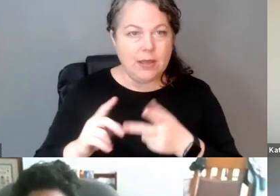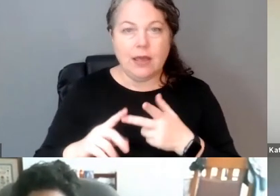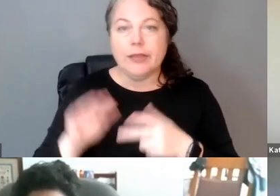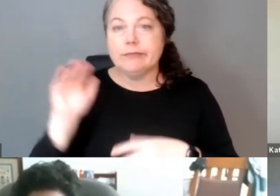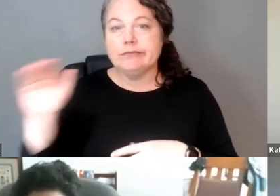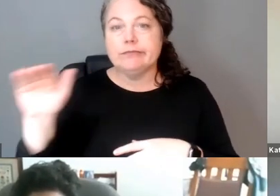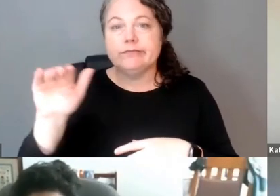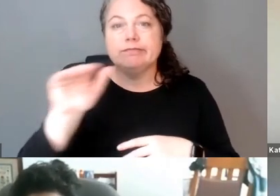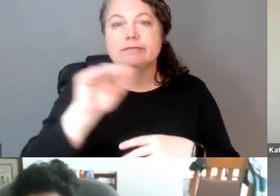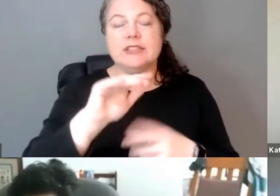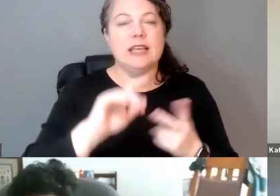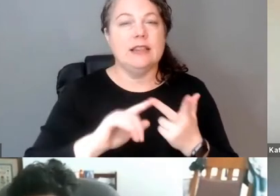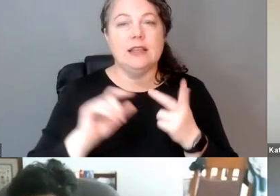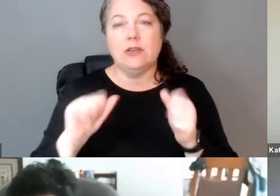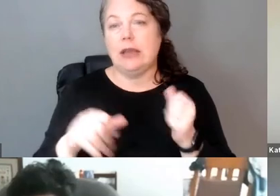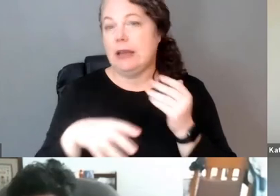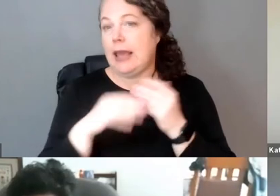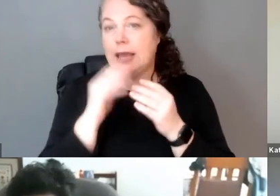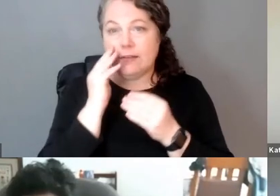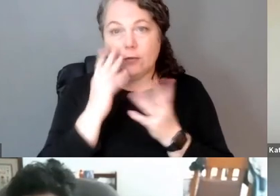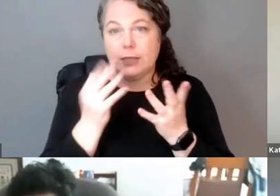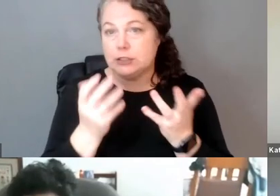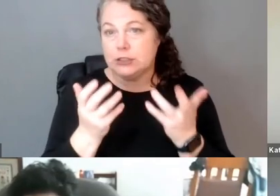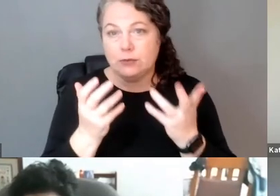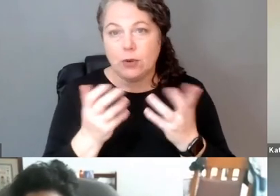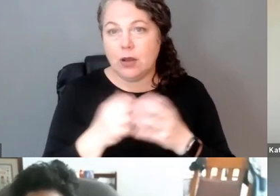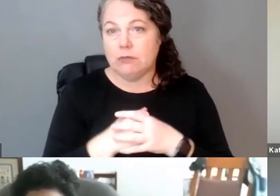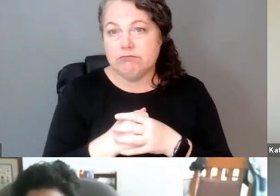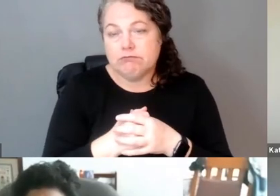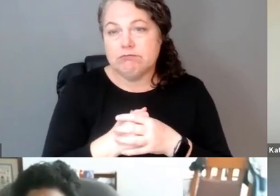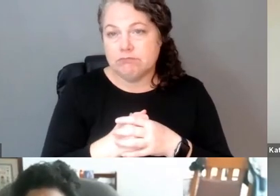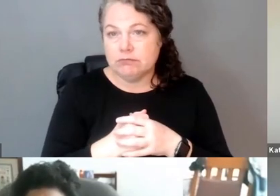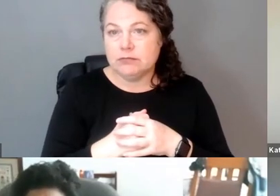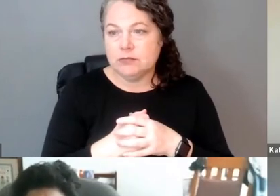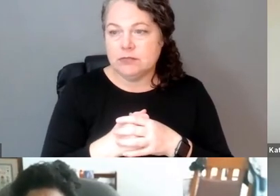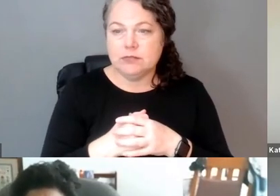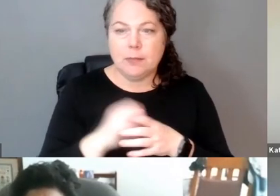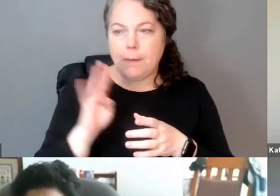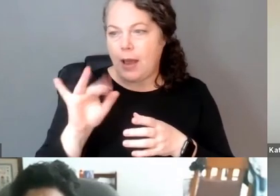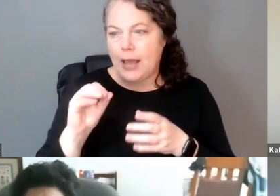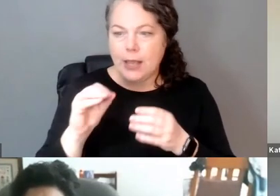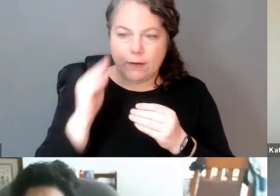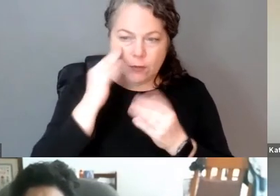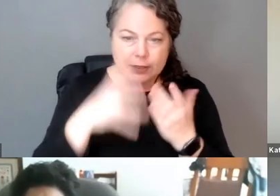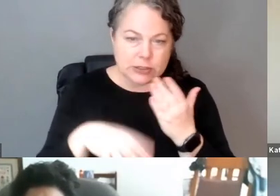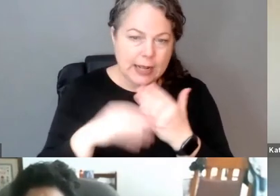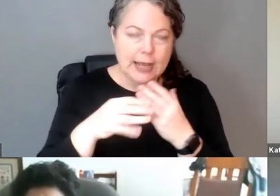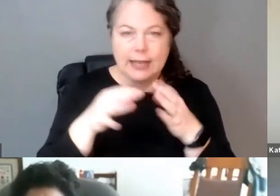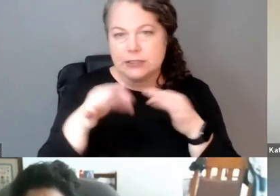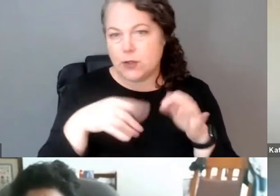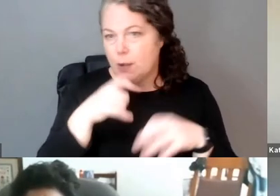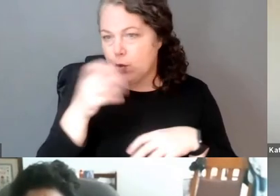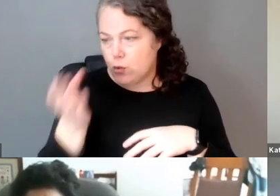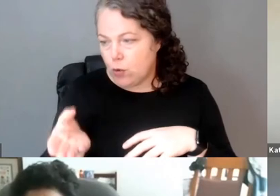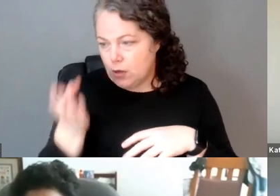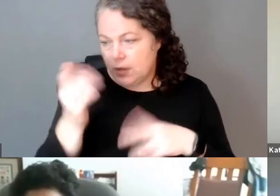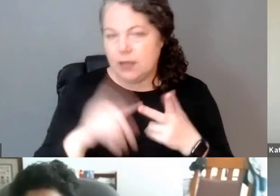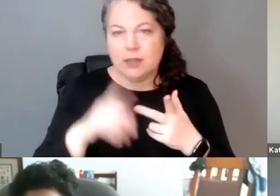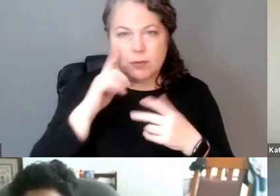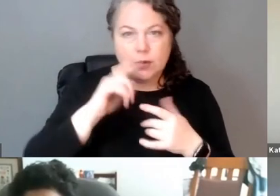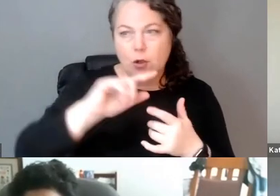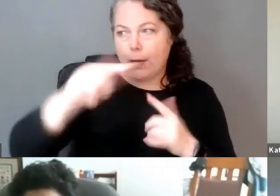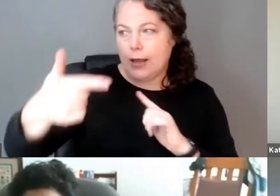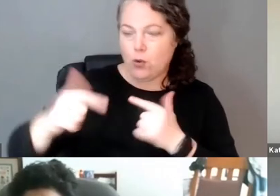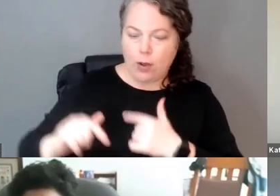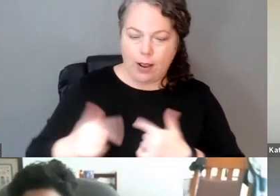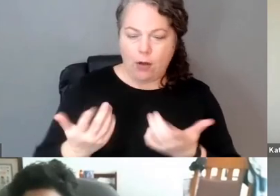you, and you can add any information that you might want to add to your bio, describe who you are, and then we'll go back around once just to